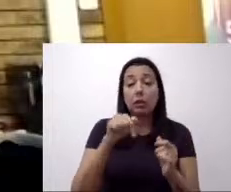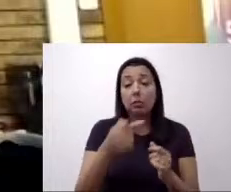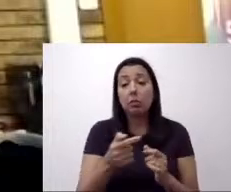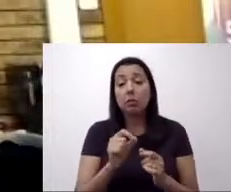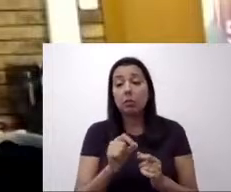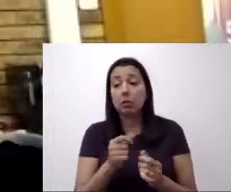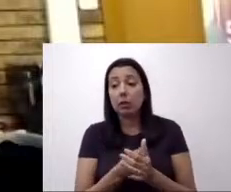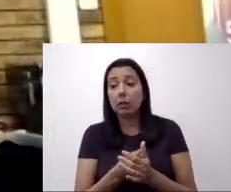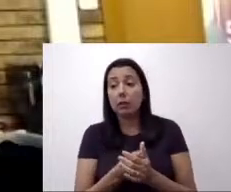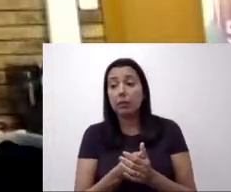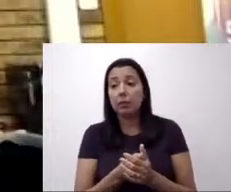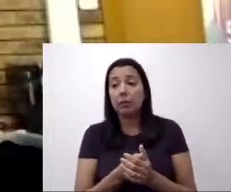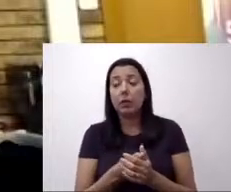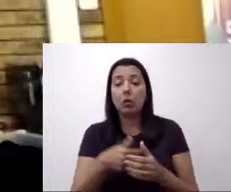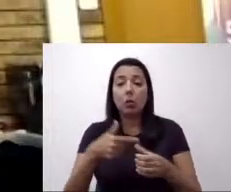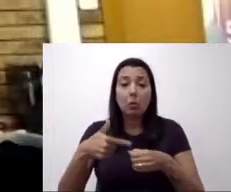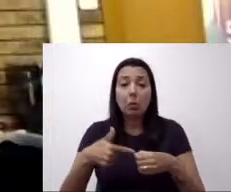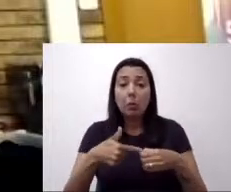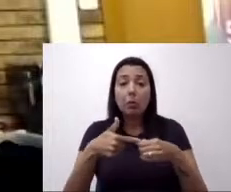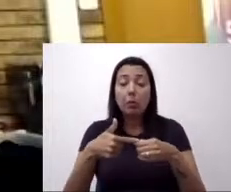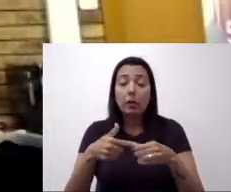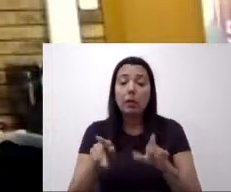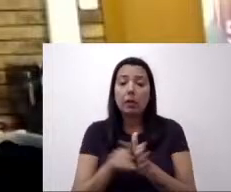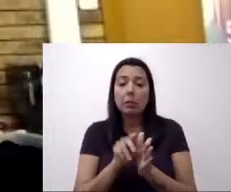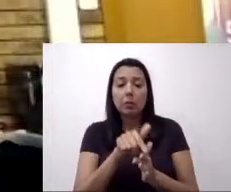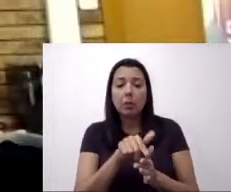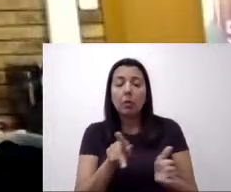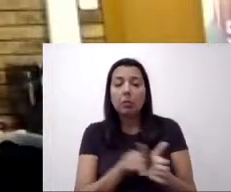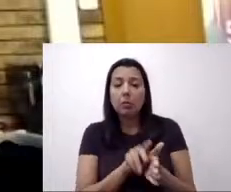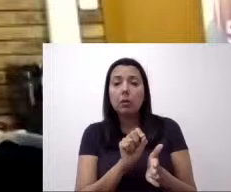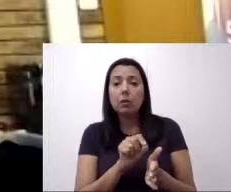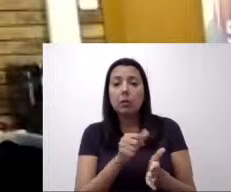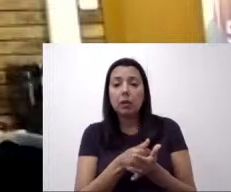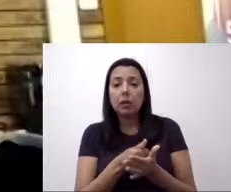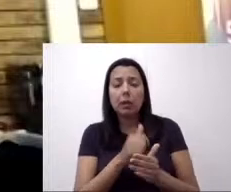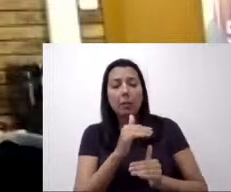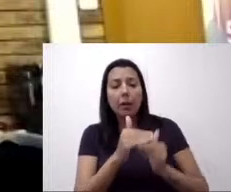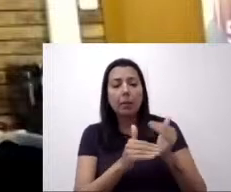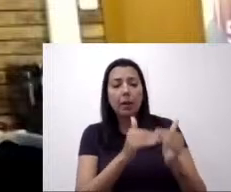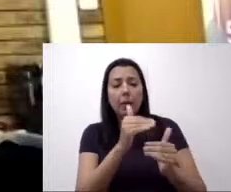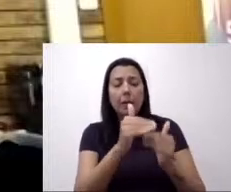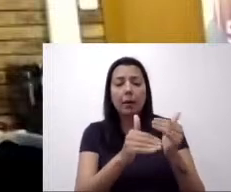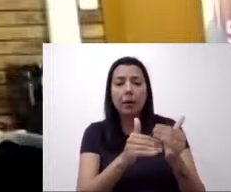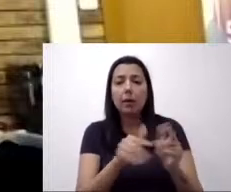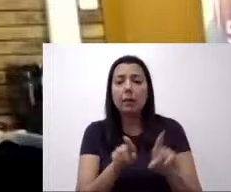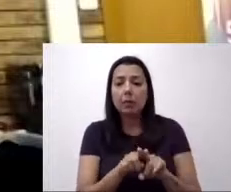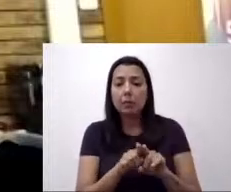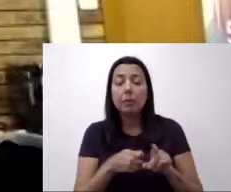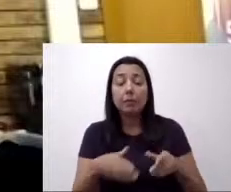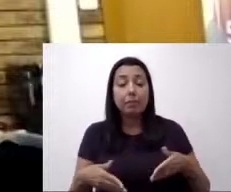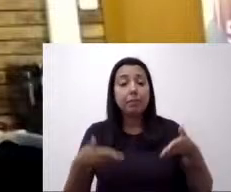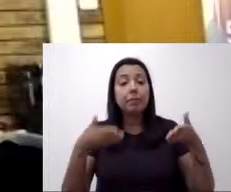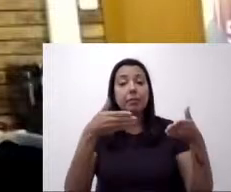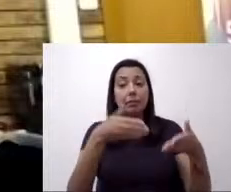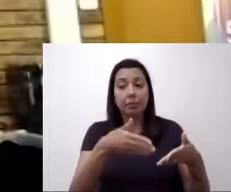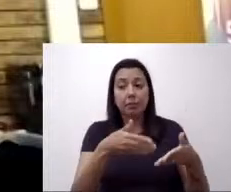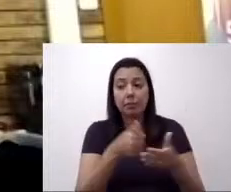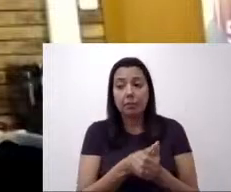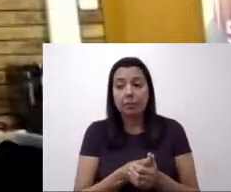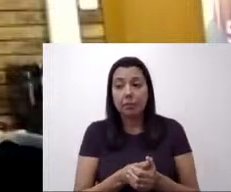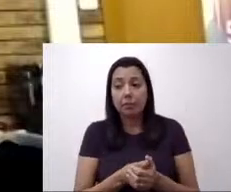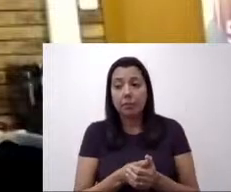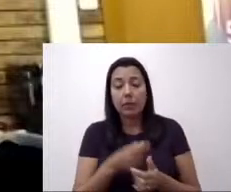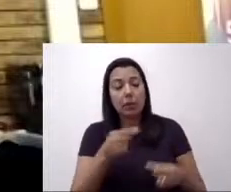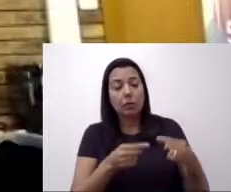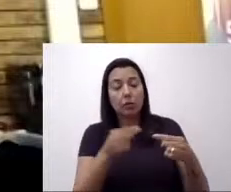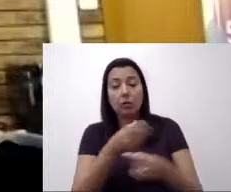and this, and step by step, who participate to what discussion. And you will surprise. A lot